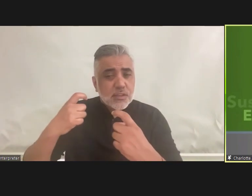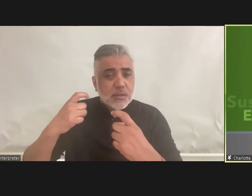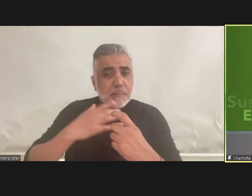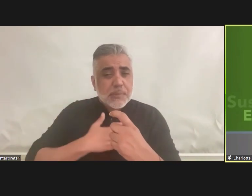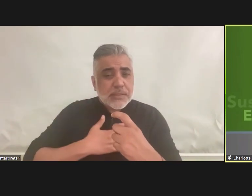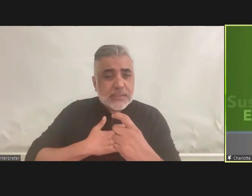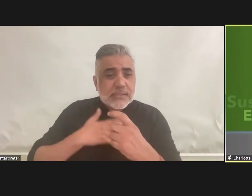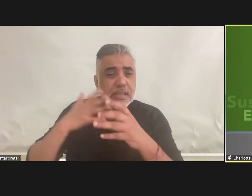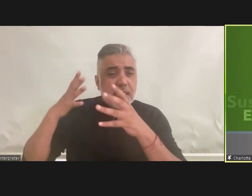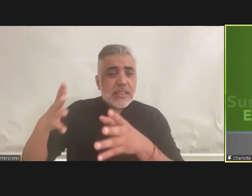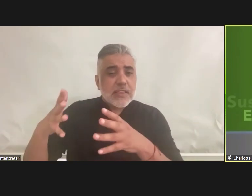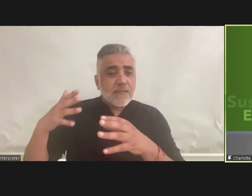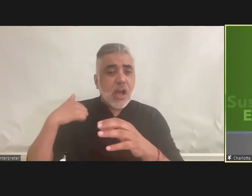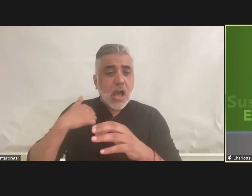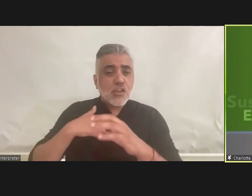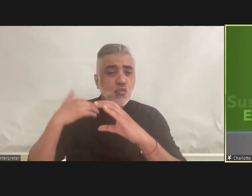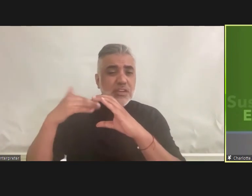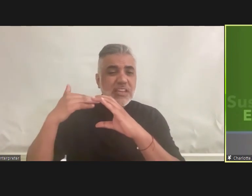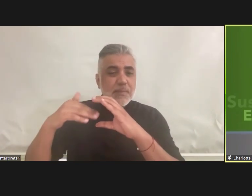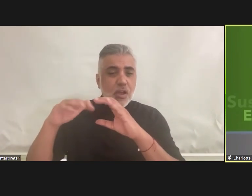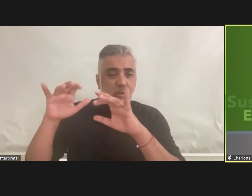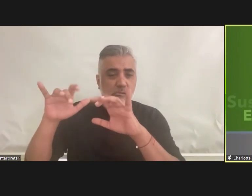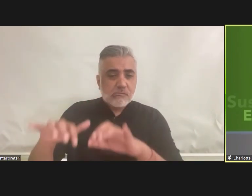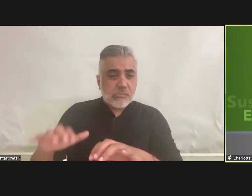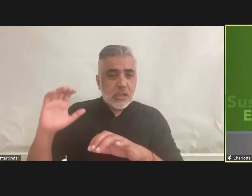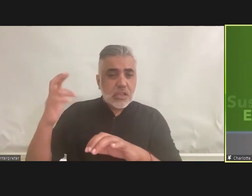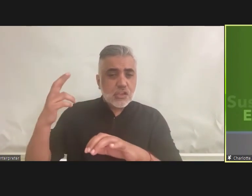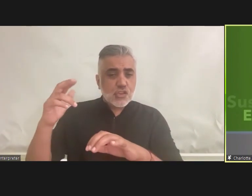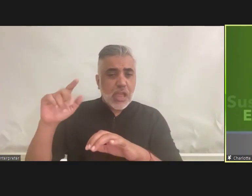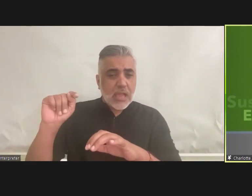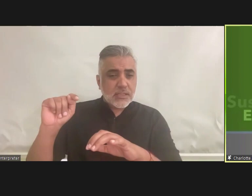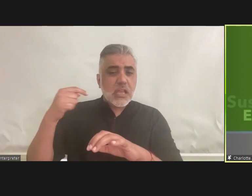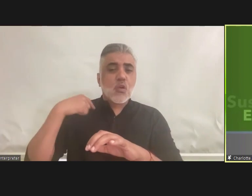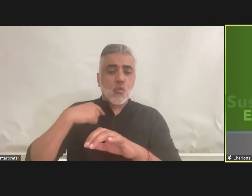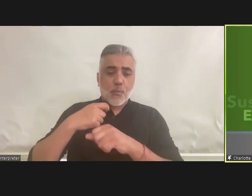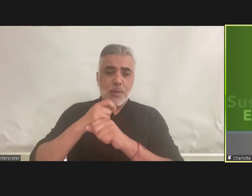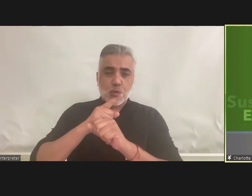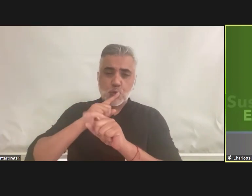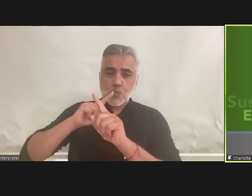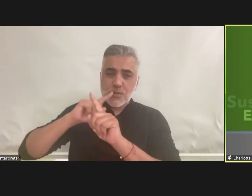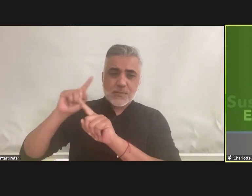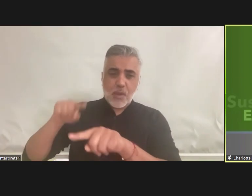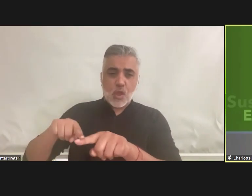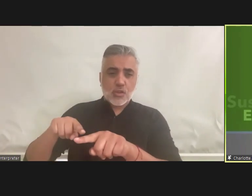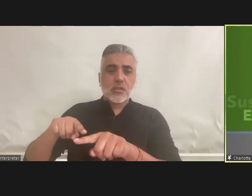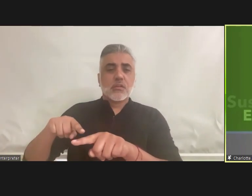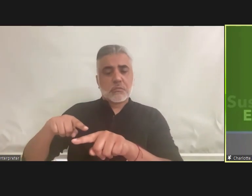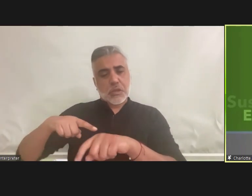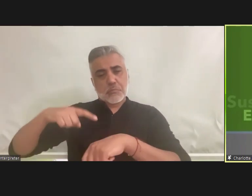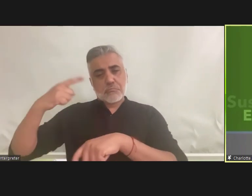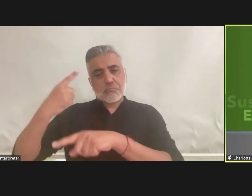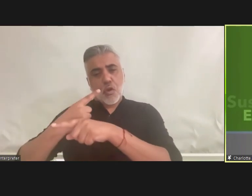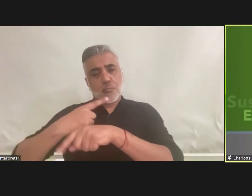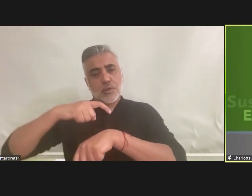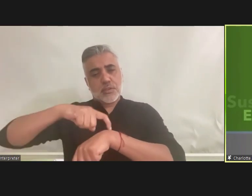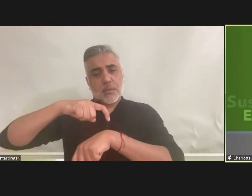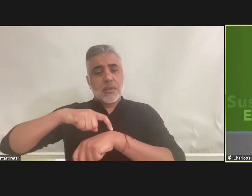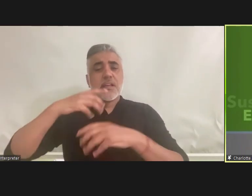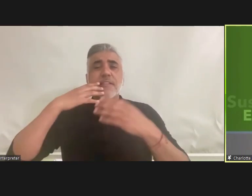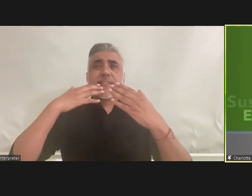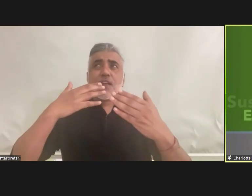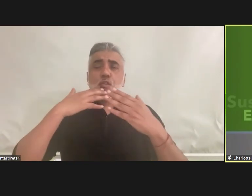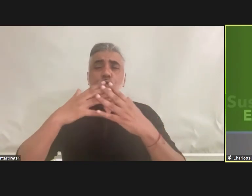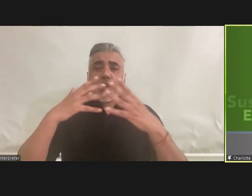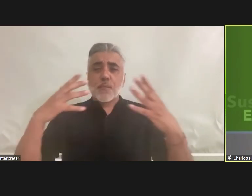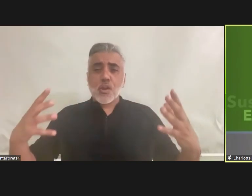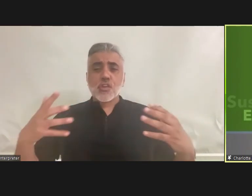leave your email address in the chat box and we will make sure that we respond to them in due time. So thank you all very, very much.